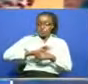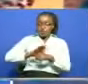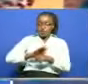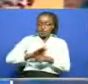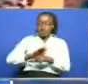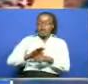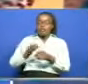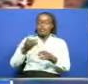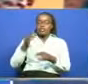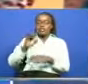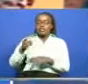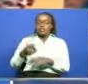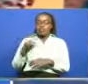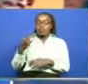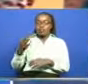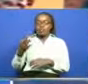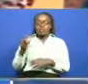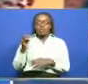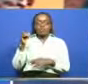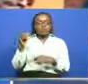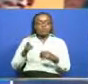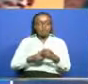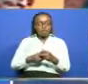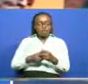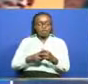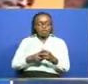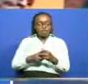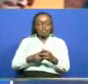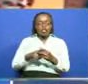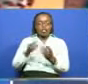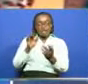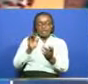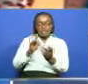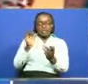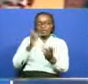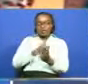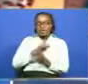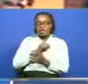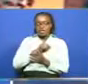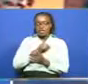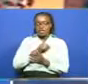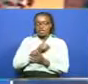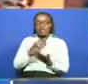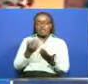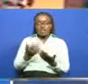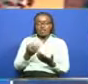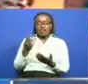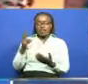of 3,307 samples tested, increasing the total coronavirus burden to